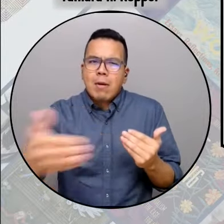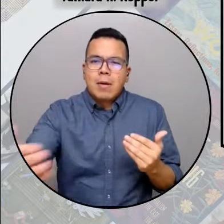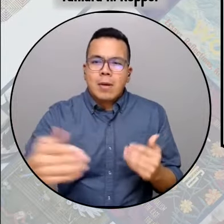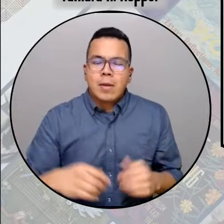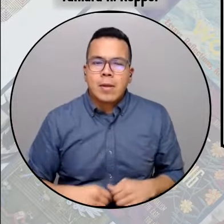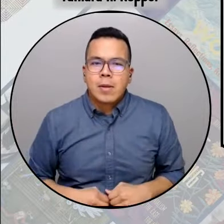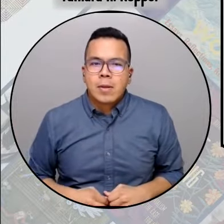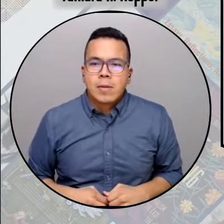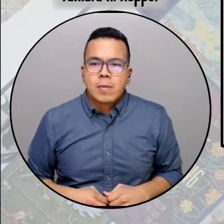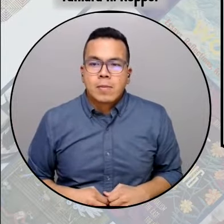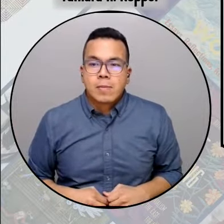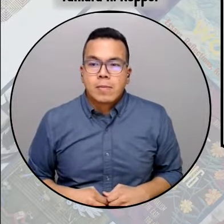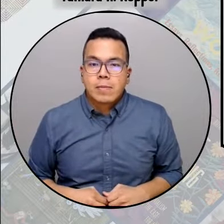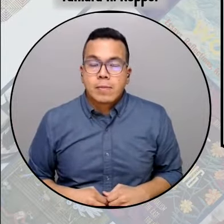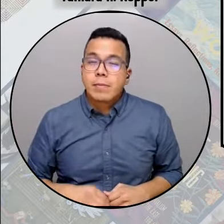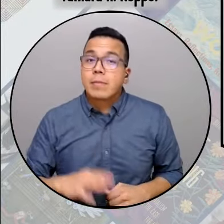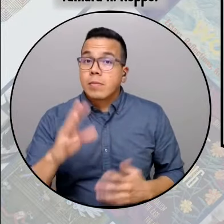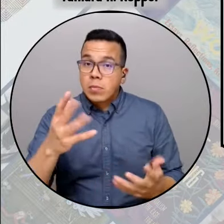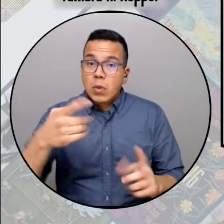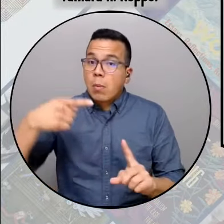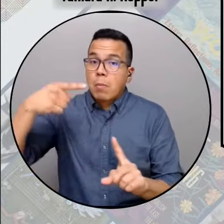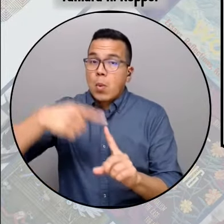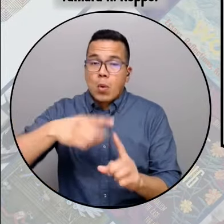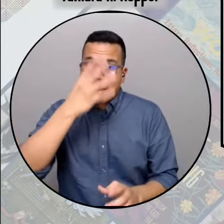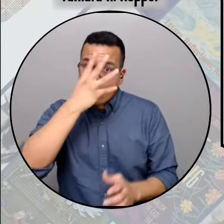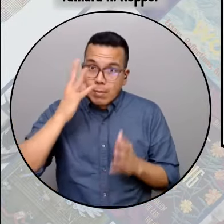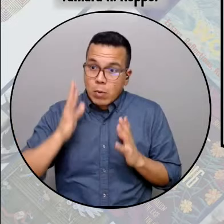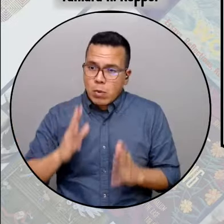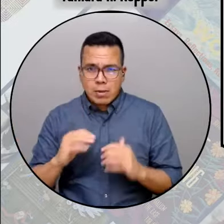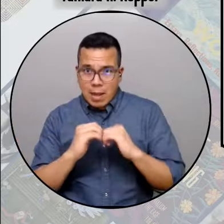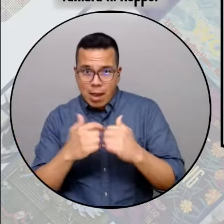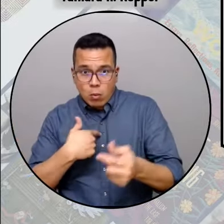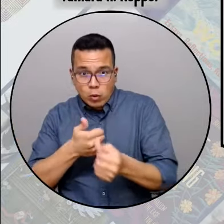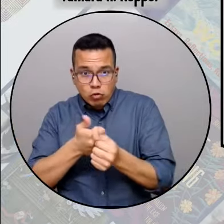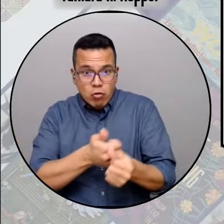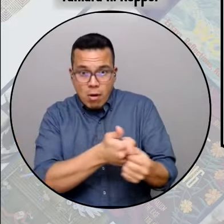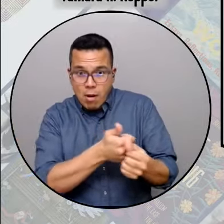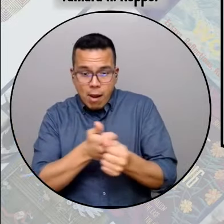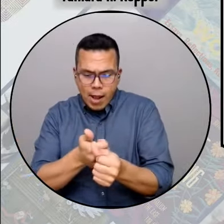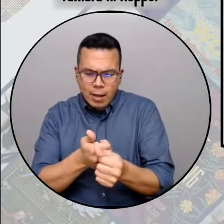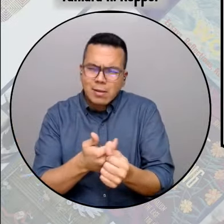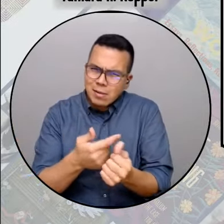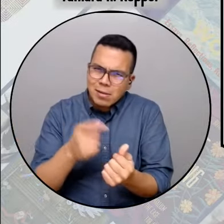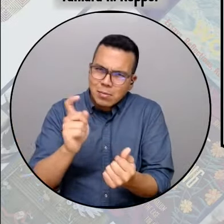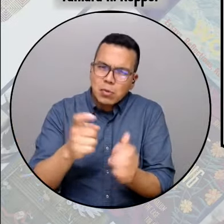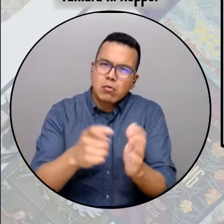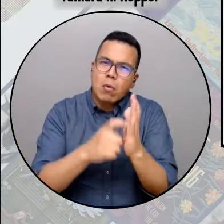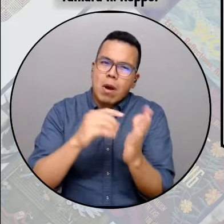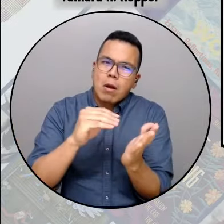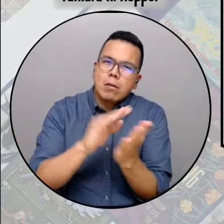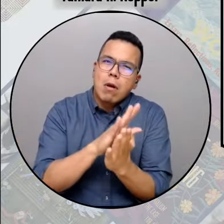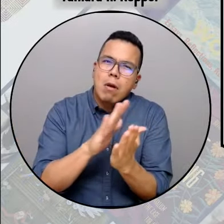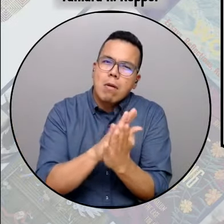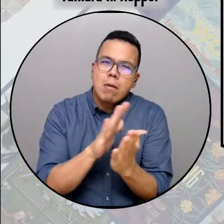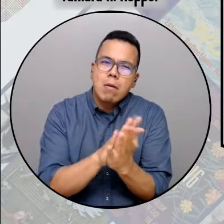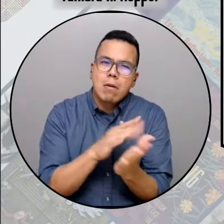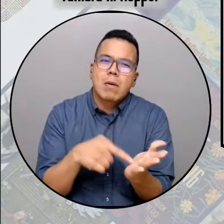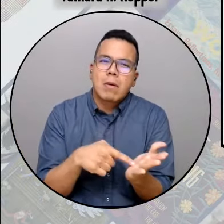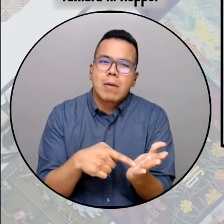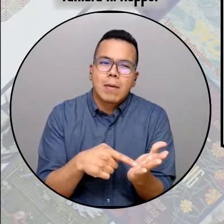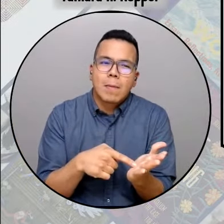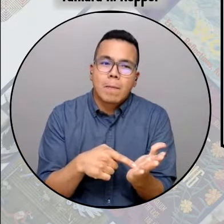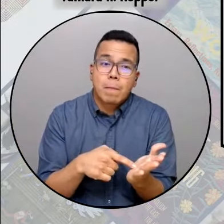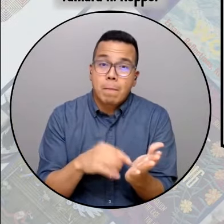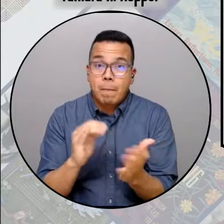immigrants is through documents. And so, you know, this is not something that's totally new during this time period, but this idea of kind of, you know,